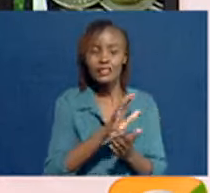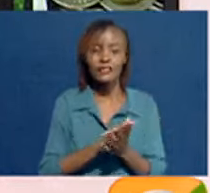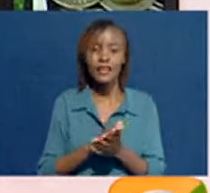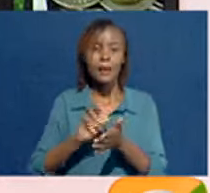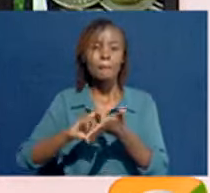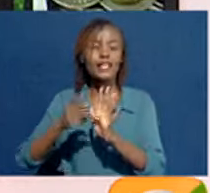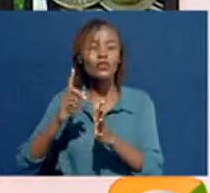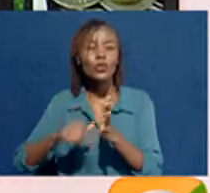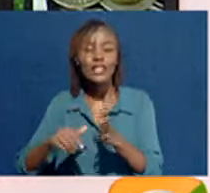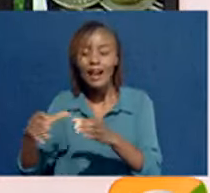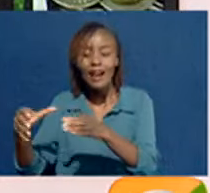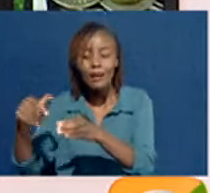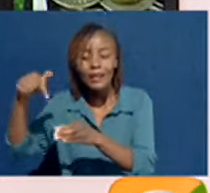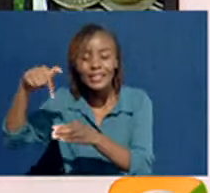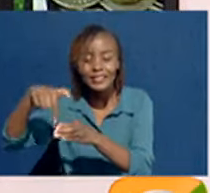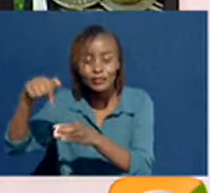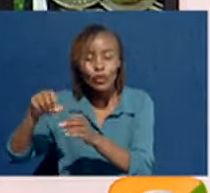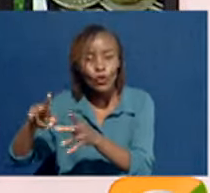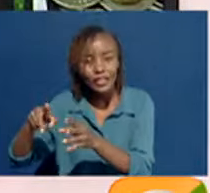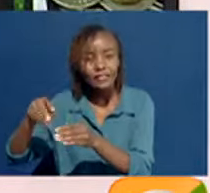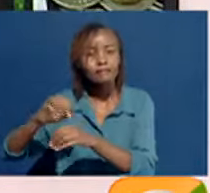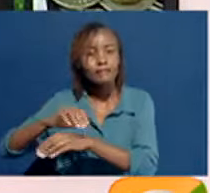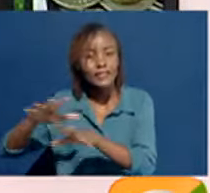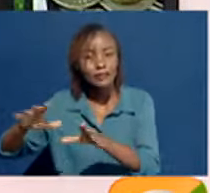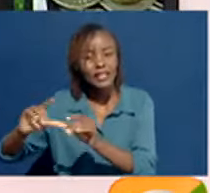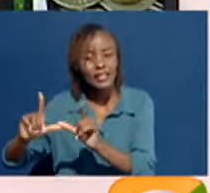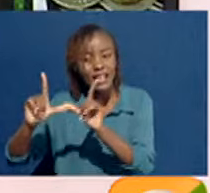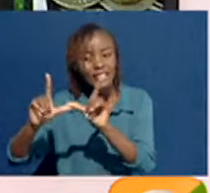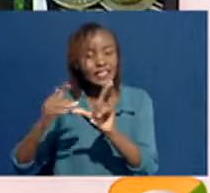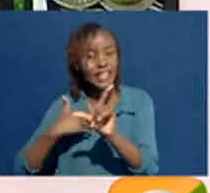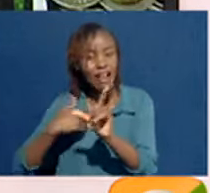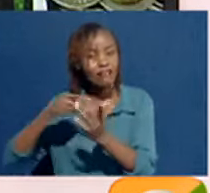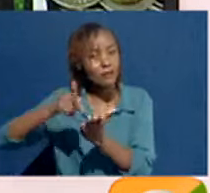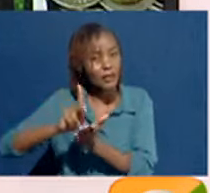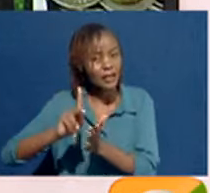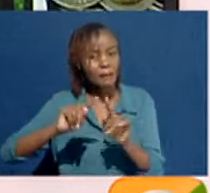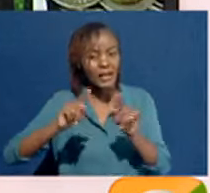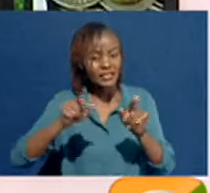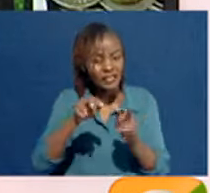to decide what the price of the carbon credits will be in an